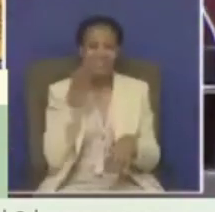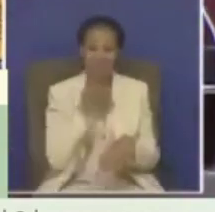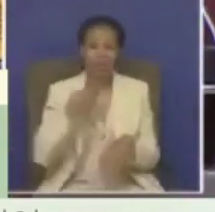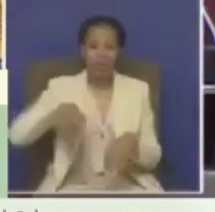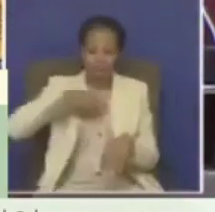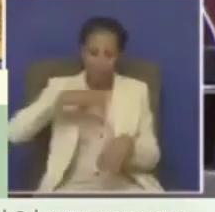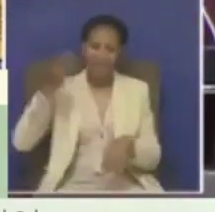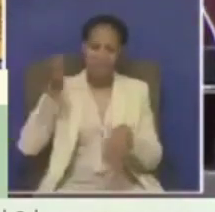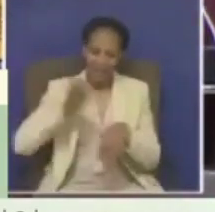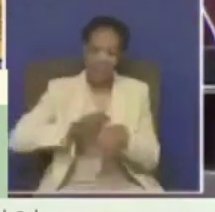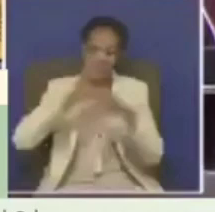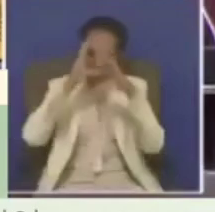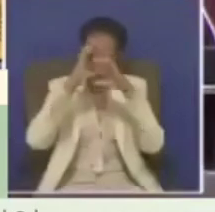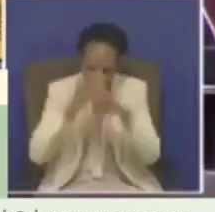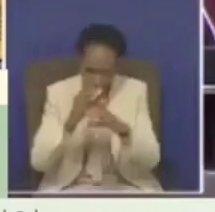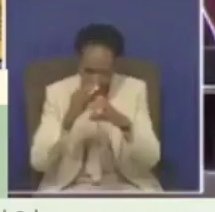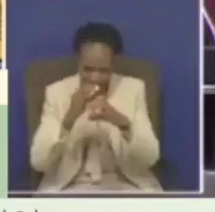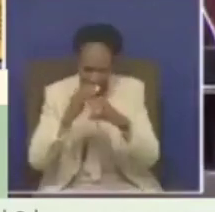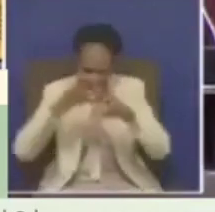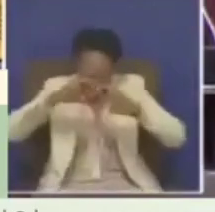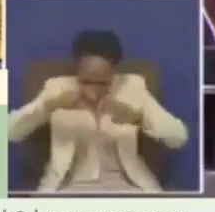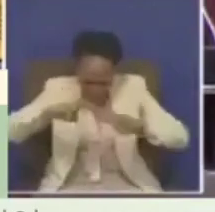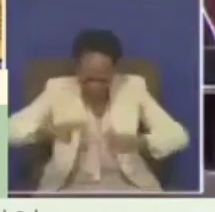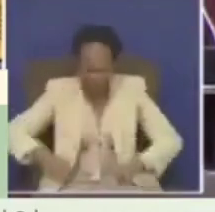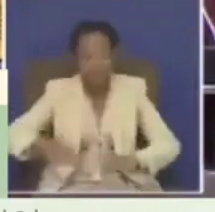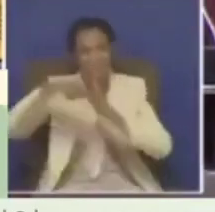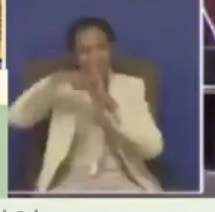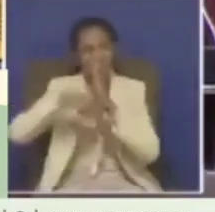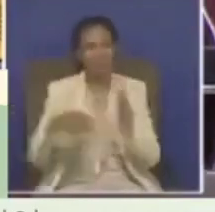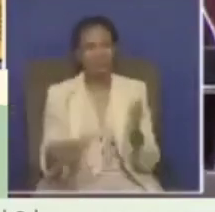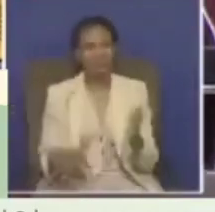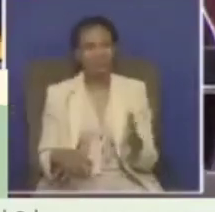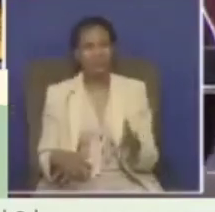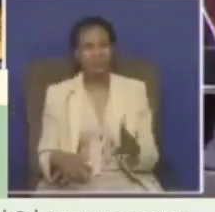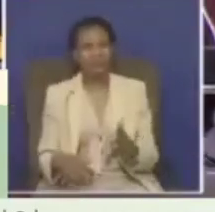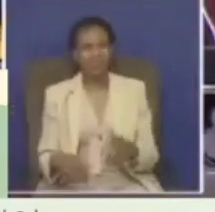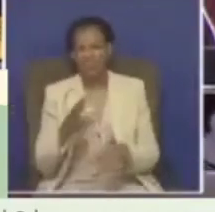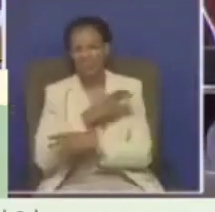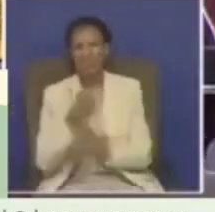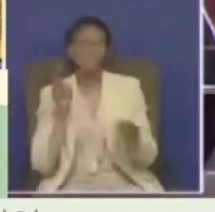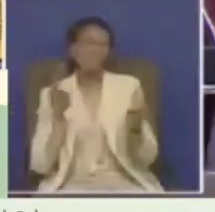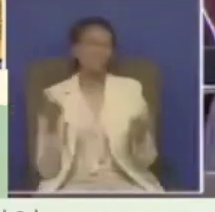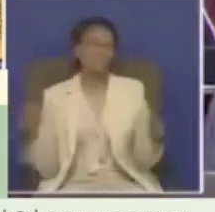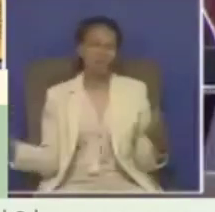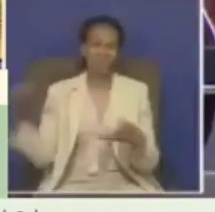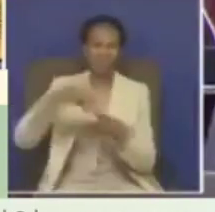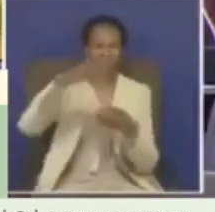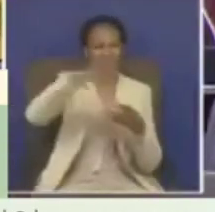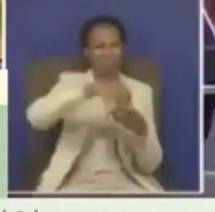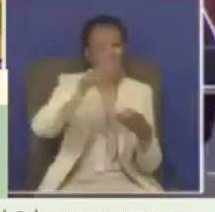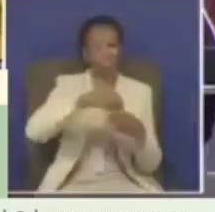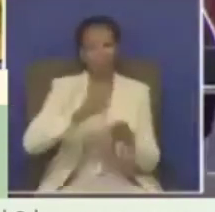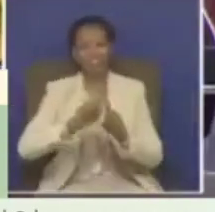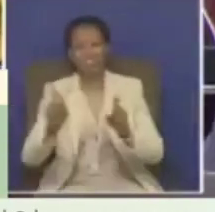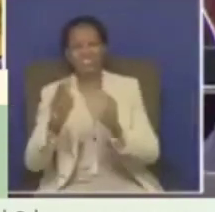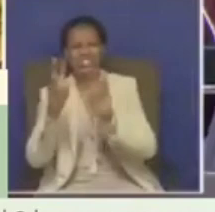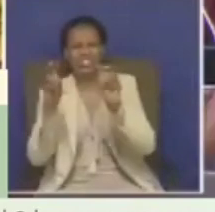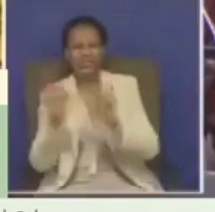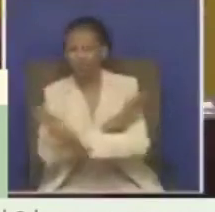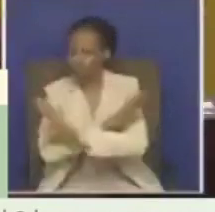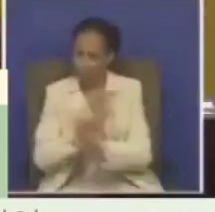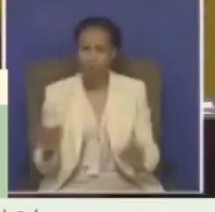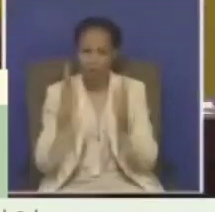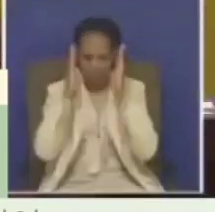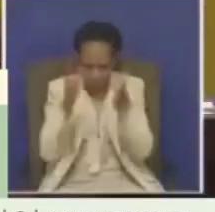focus. We want a laser approach on this thing. We don't want some general dealer stuff here. Thank you, Chair. Thank you.